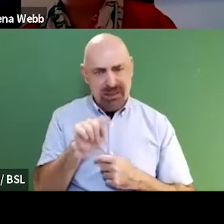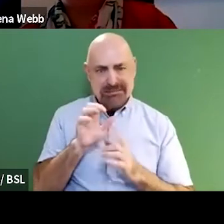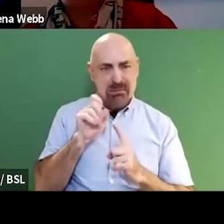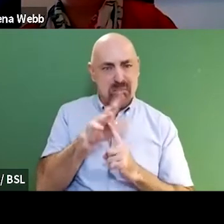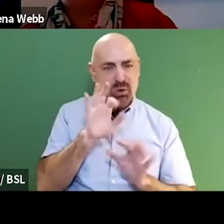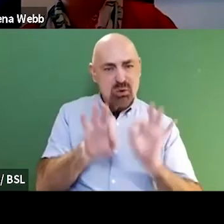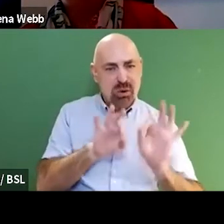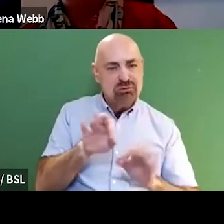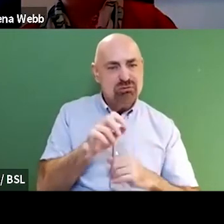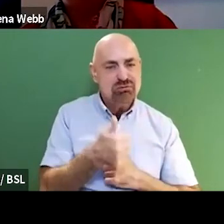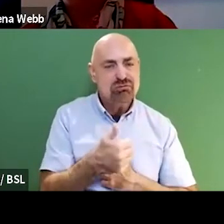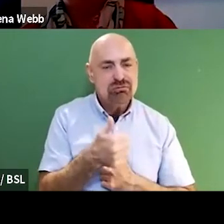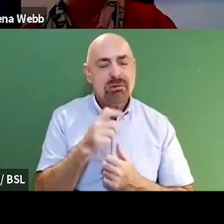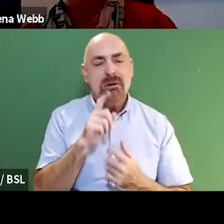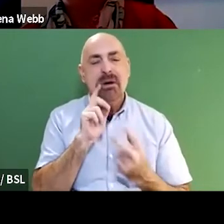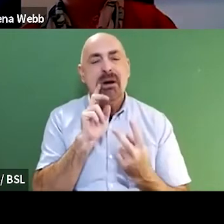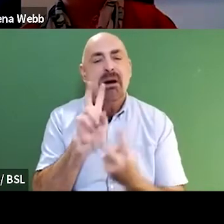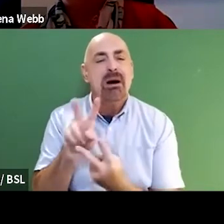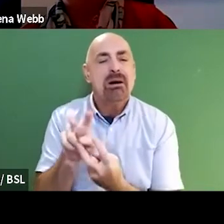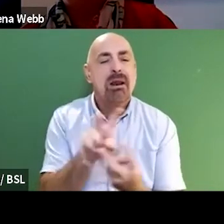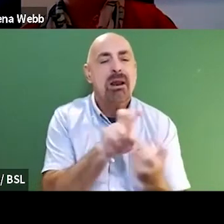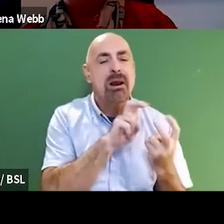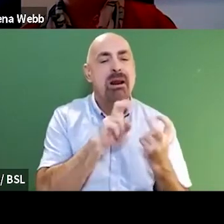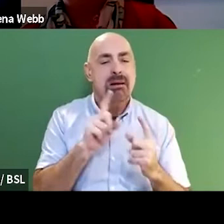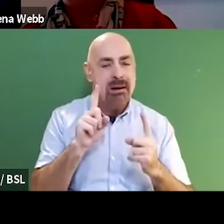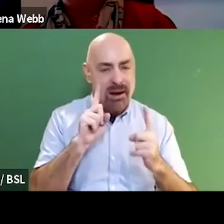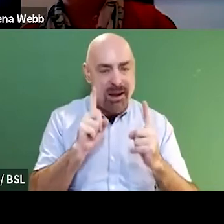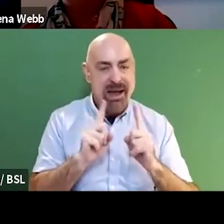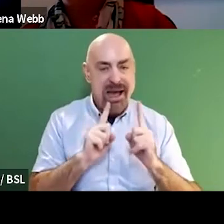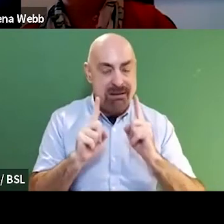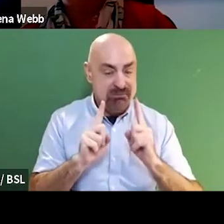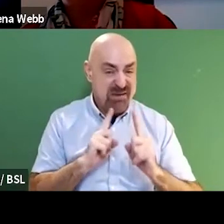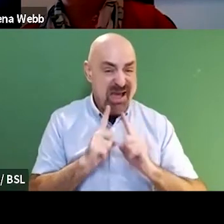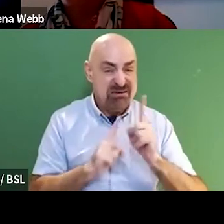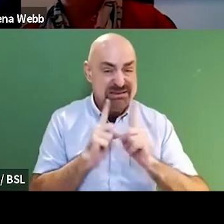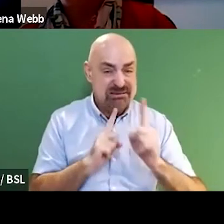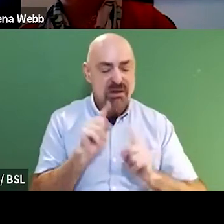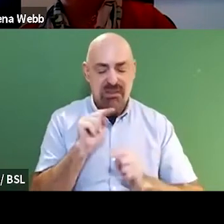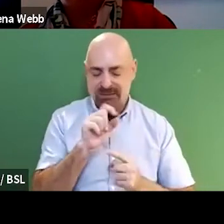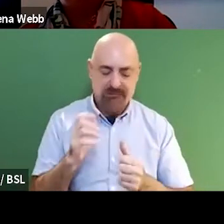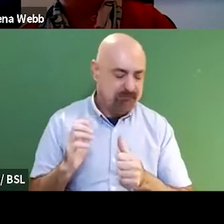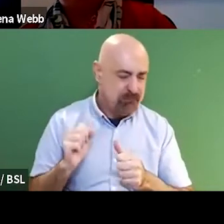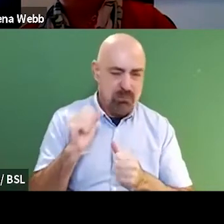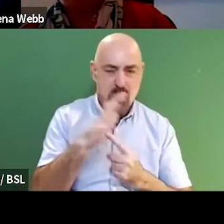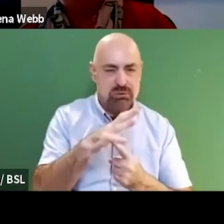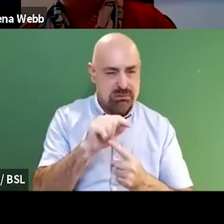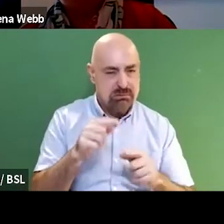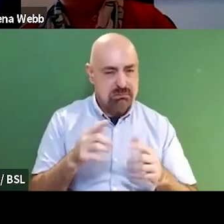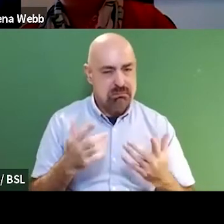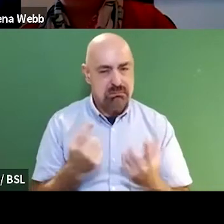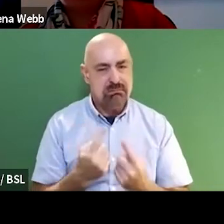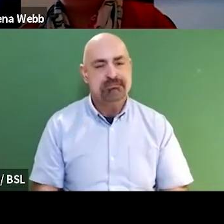so collecting evidence that shows the difference that families are making is a really important step.